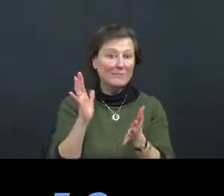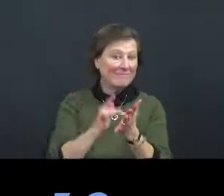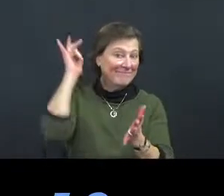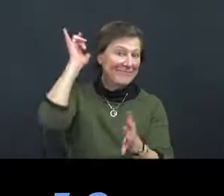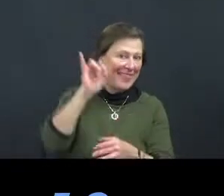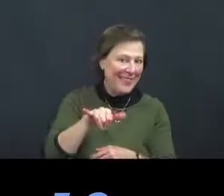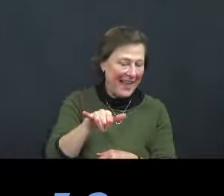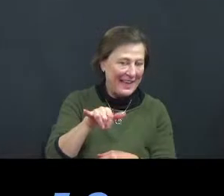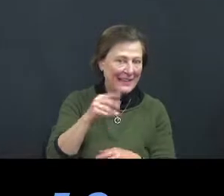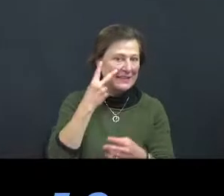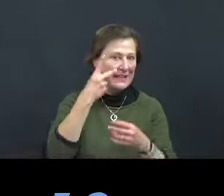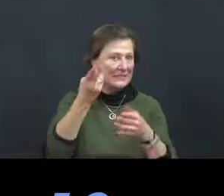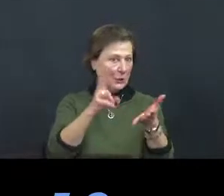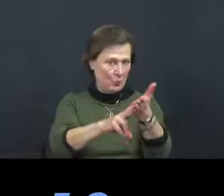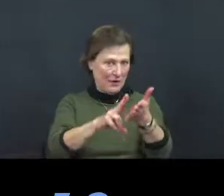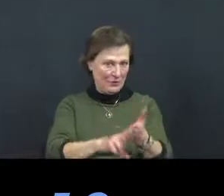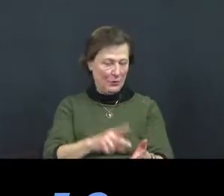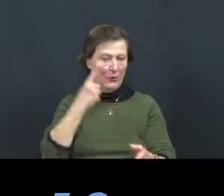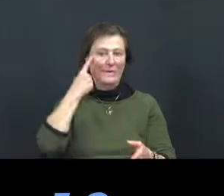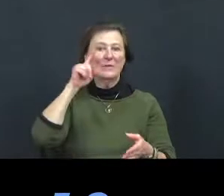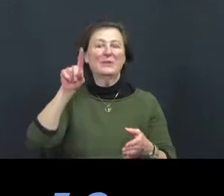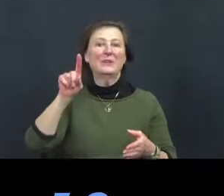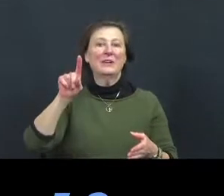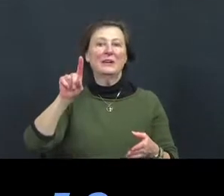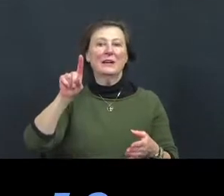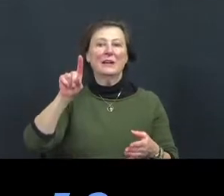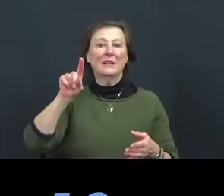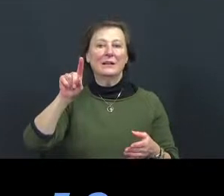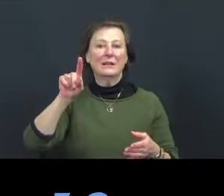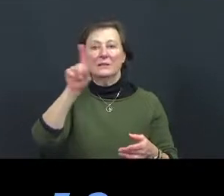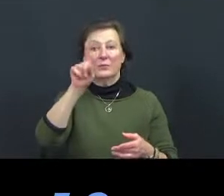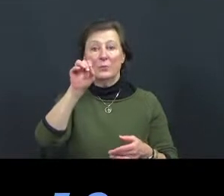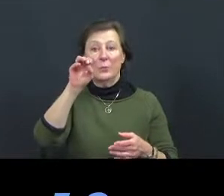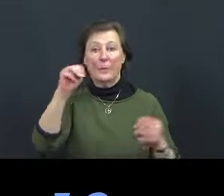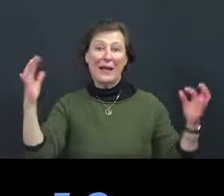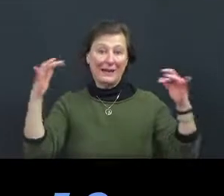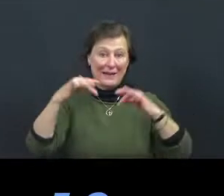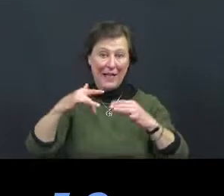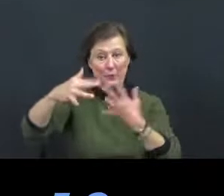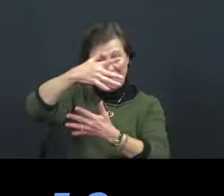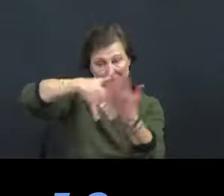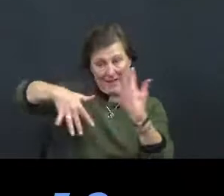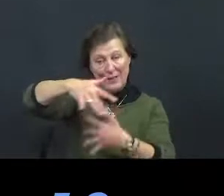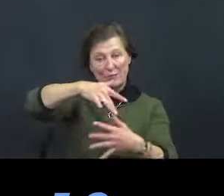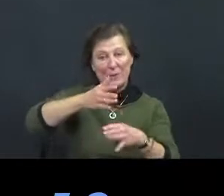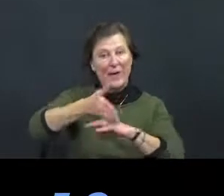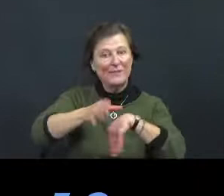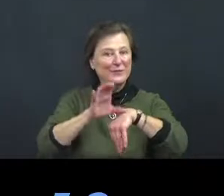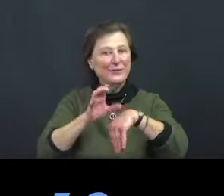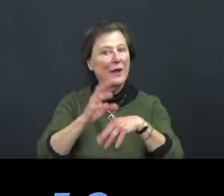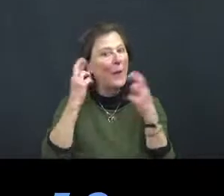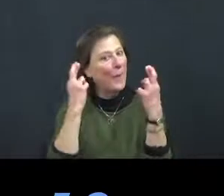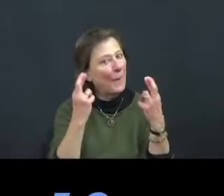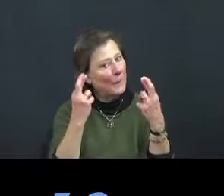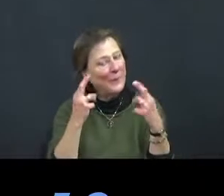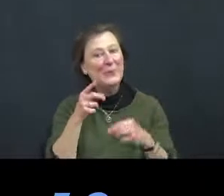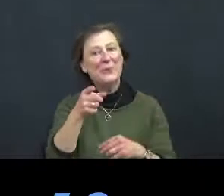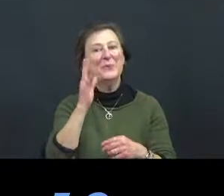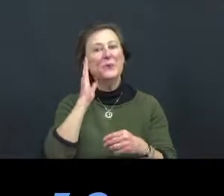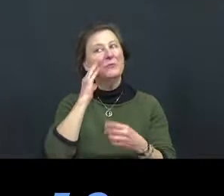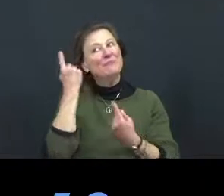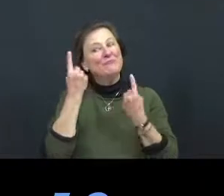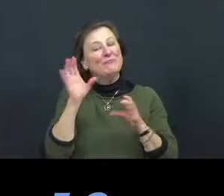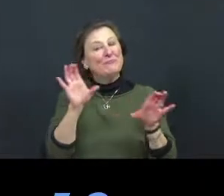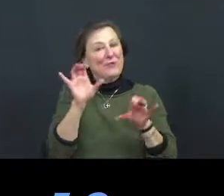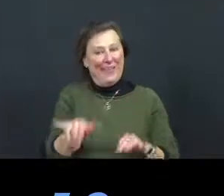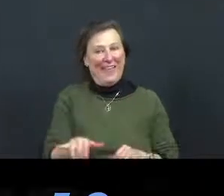And you can see how to register for the Zoom gathering, fellowship gatherings after the service. So I hope you'll consider